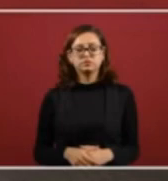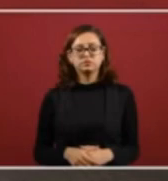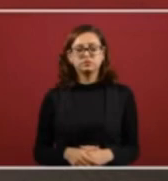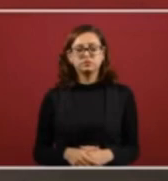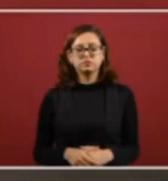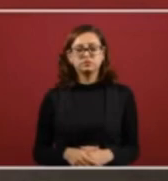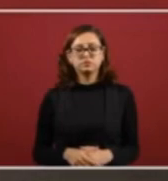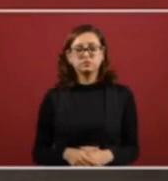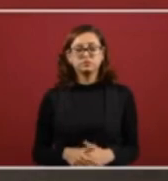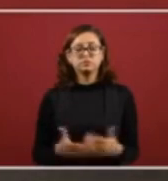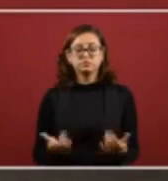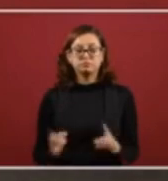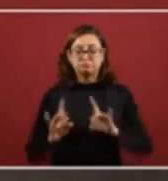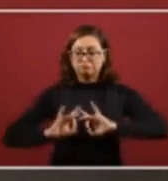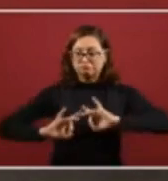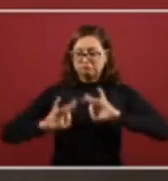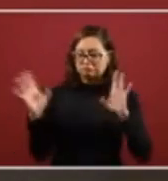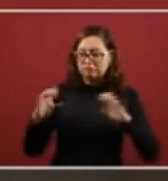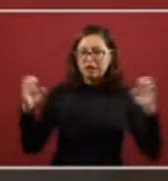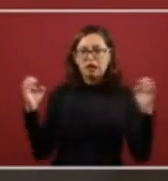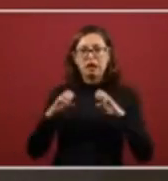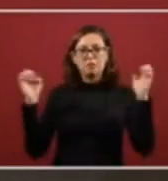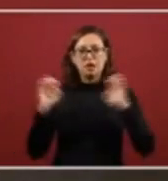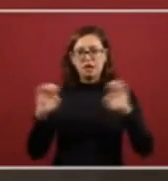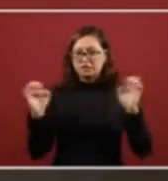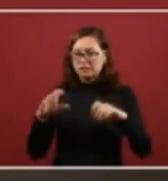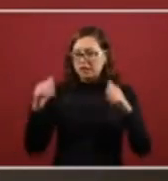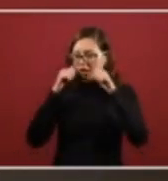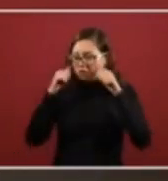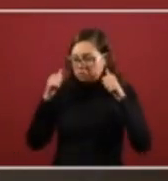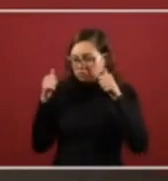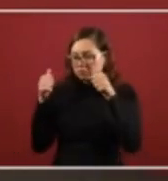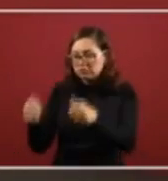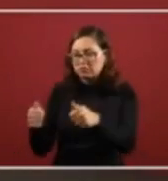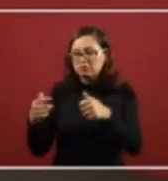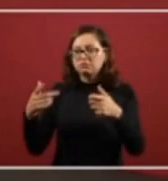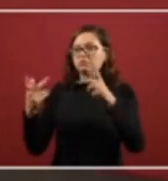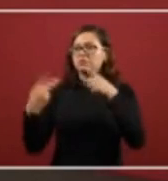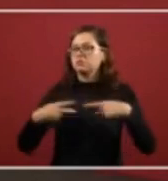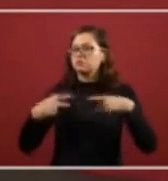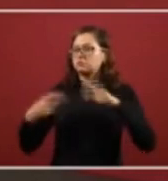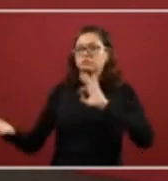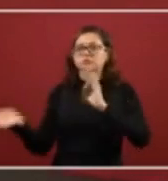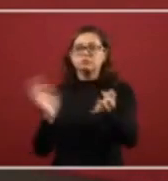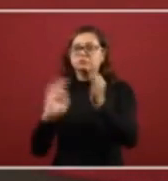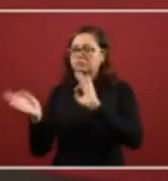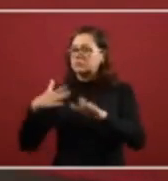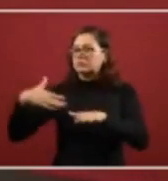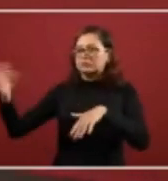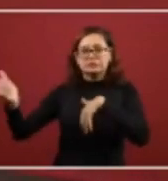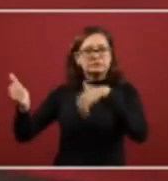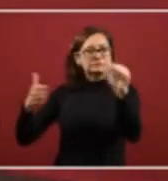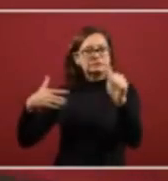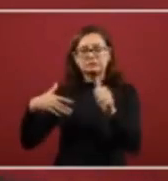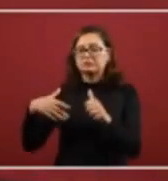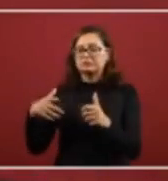and these have made us have to act in a emergency manner to